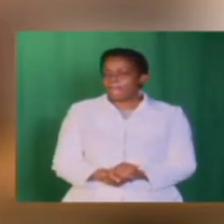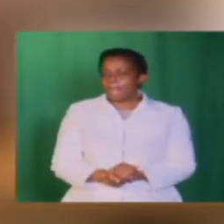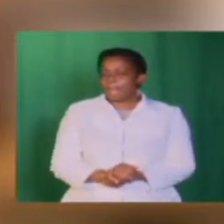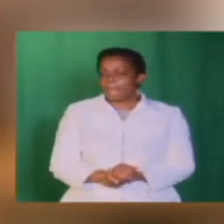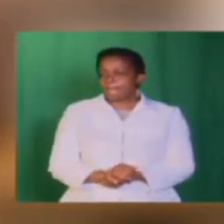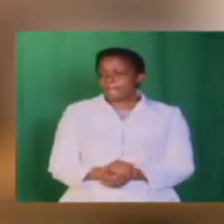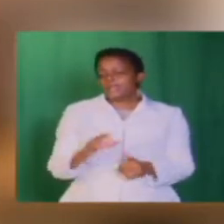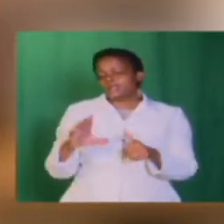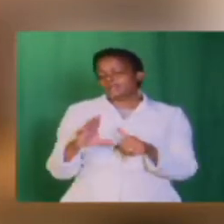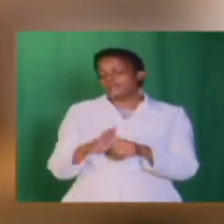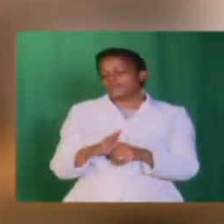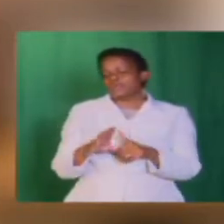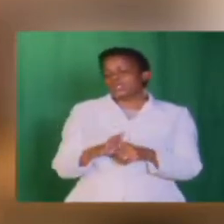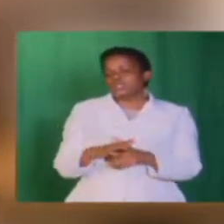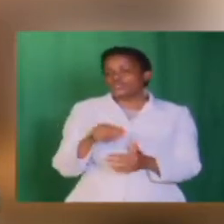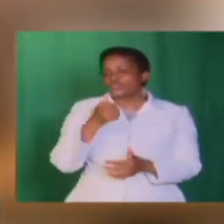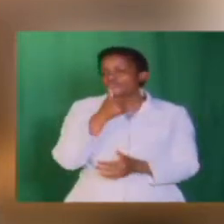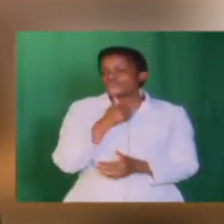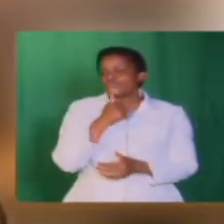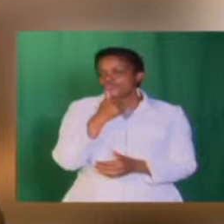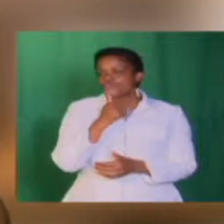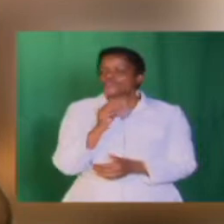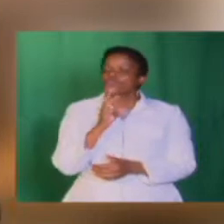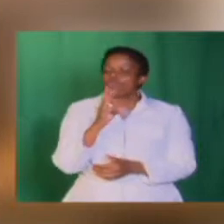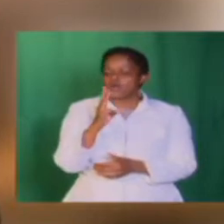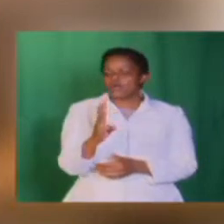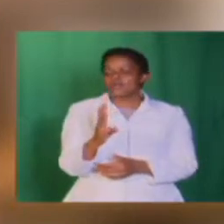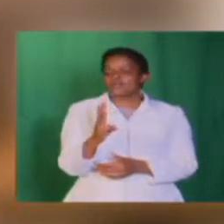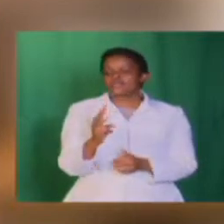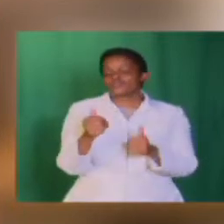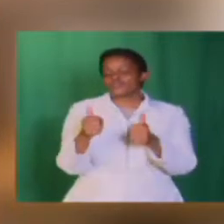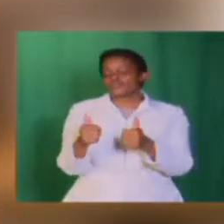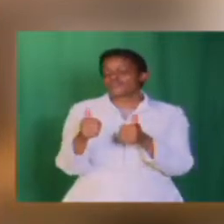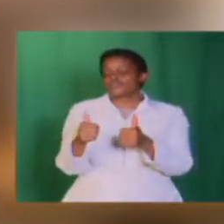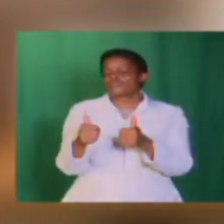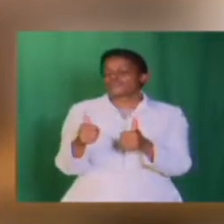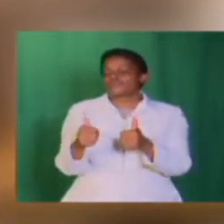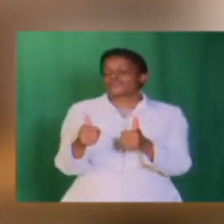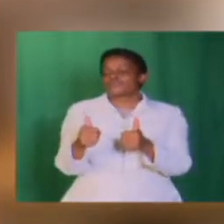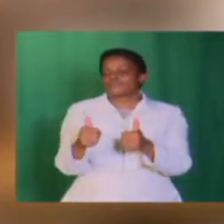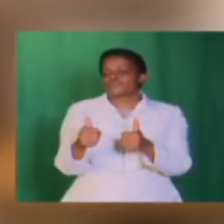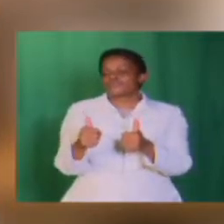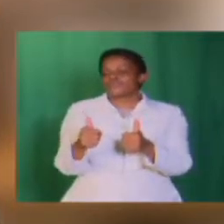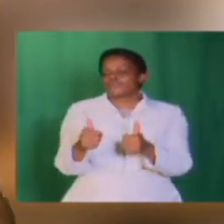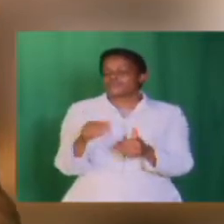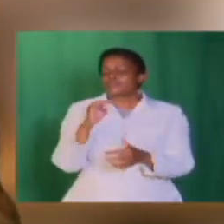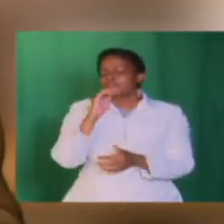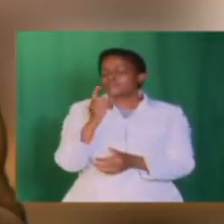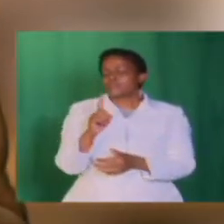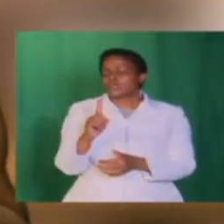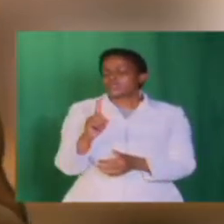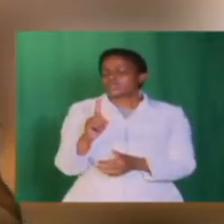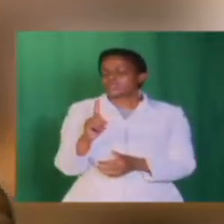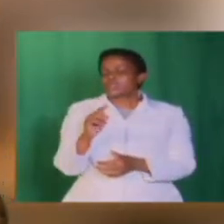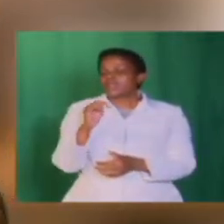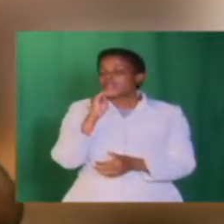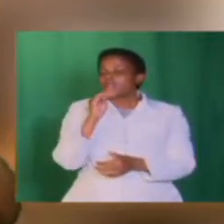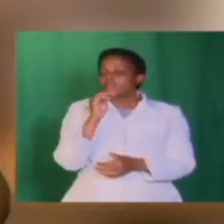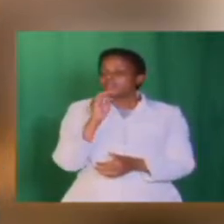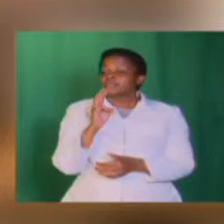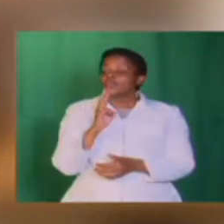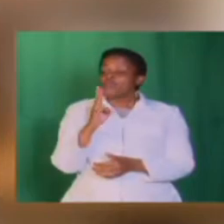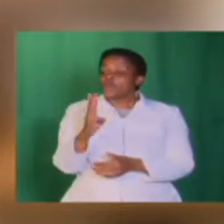It is also important to use vocabulary efficiently. This entails that you use the